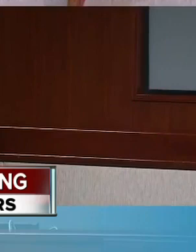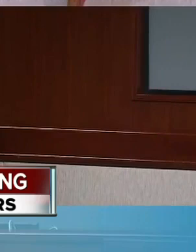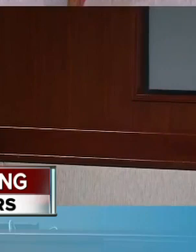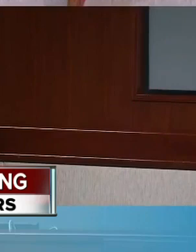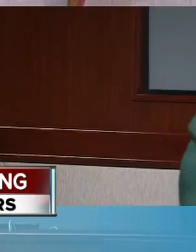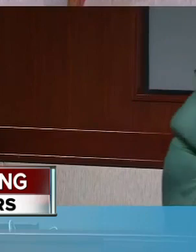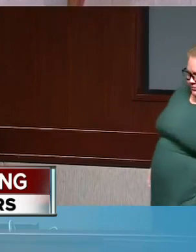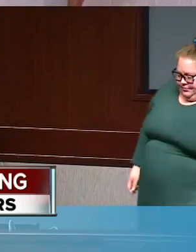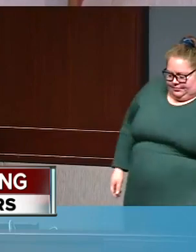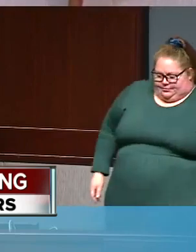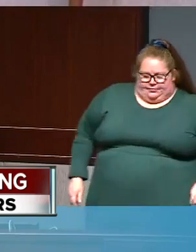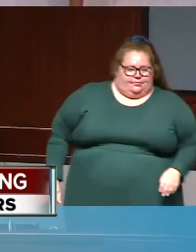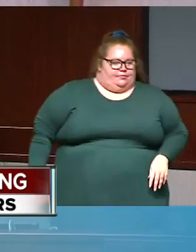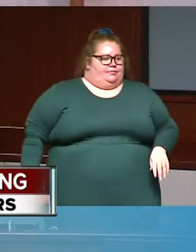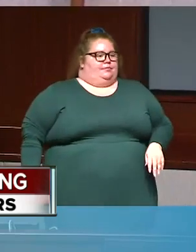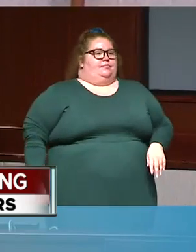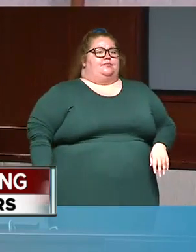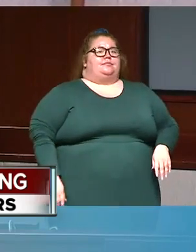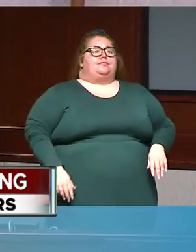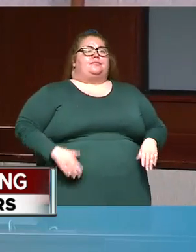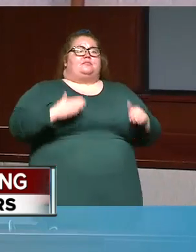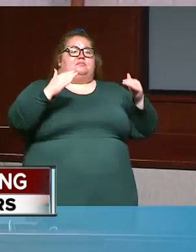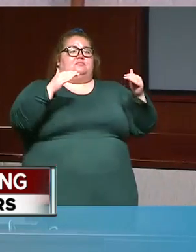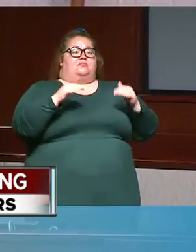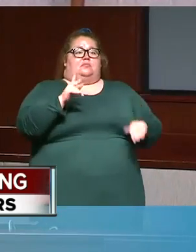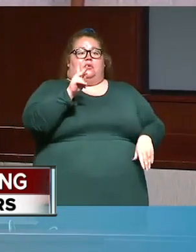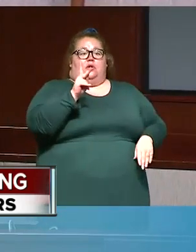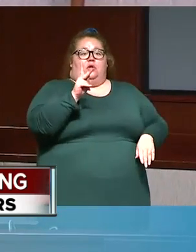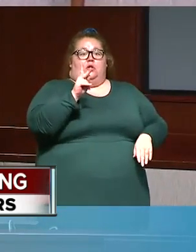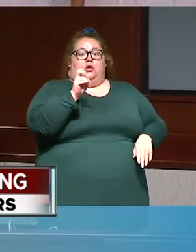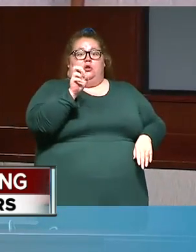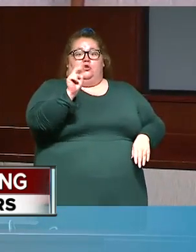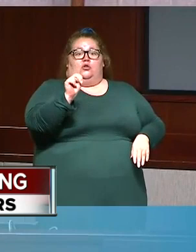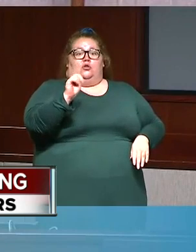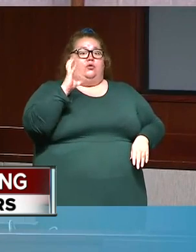Our next outlet on the line is Kern Radio. Any questions?